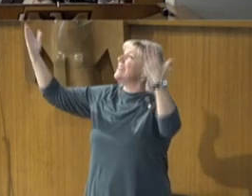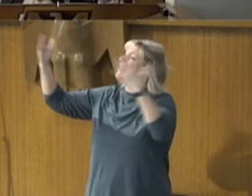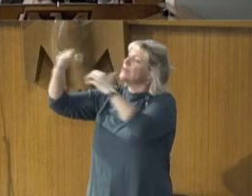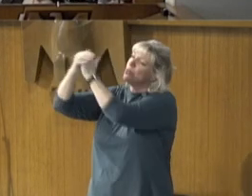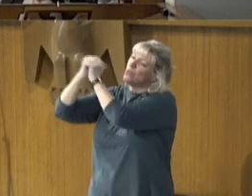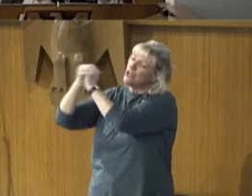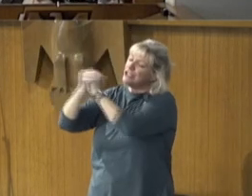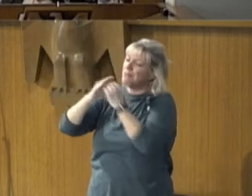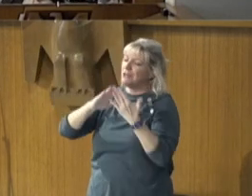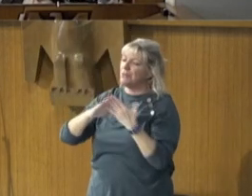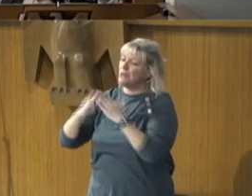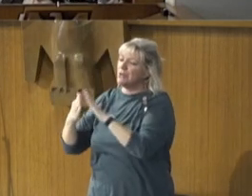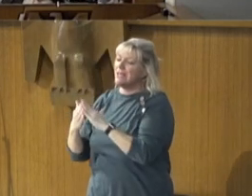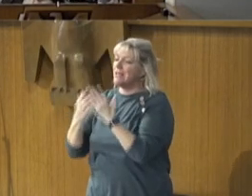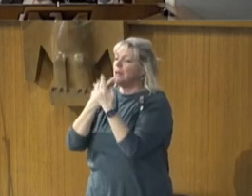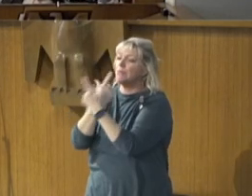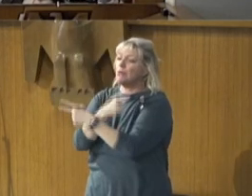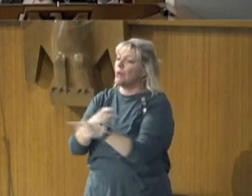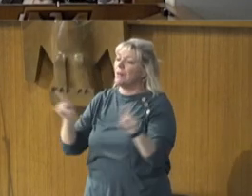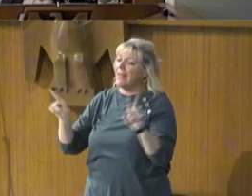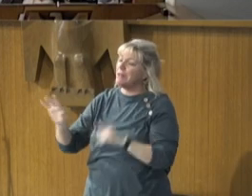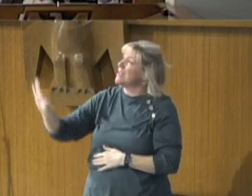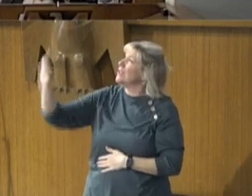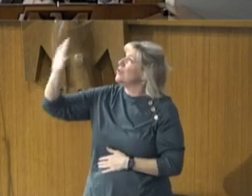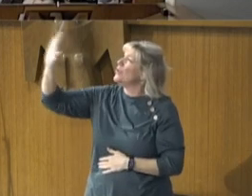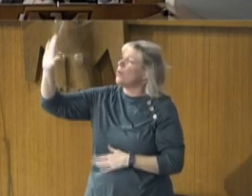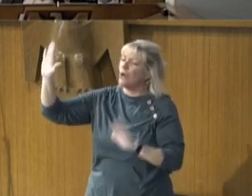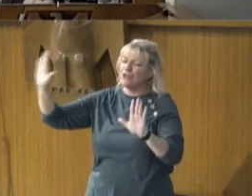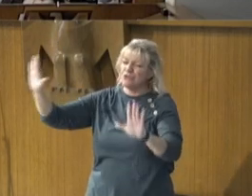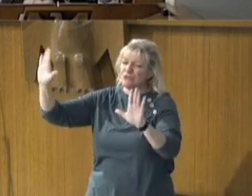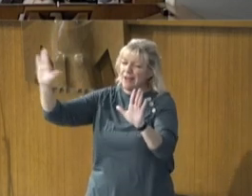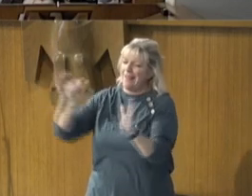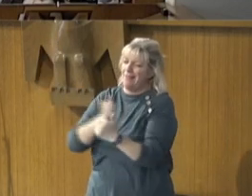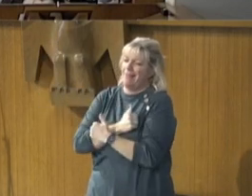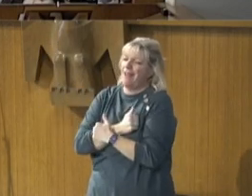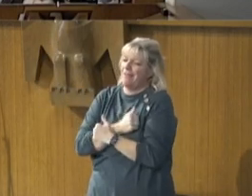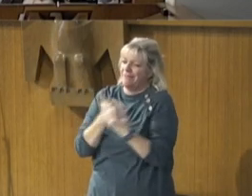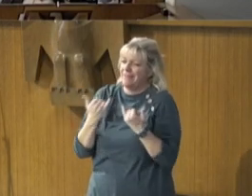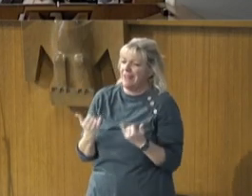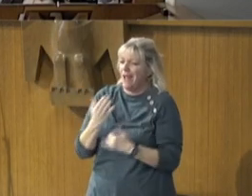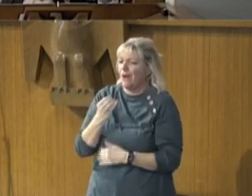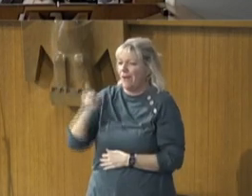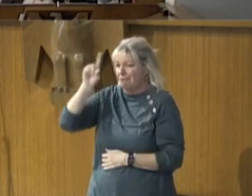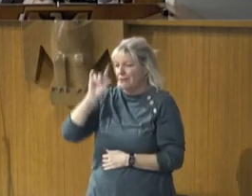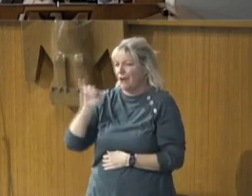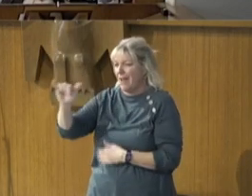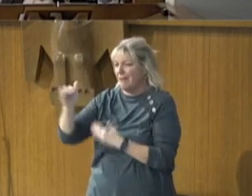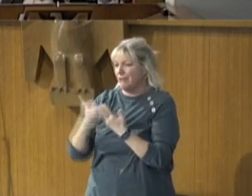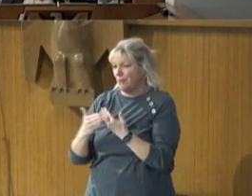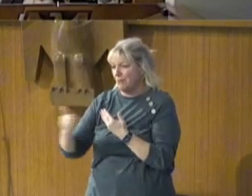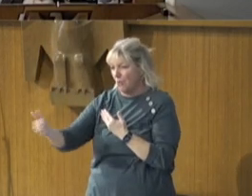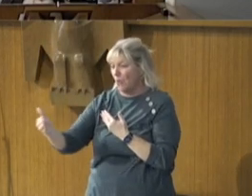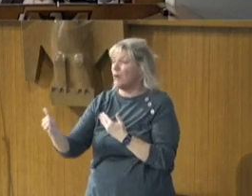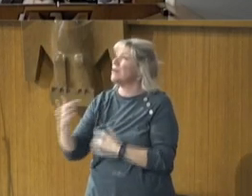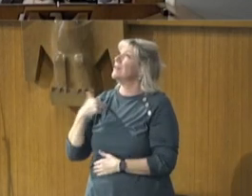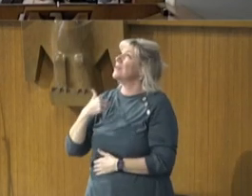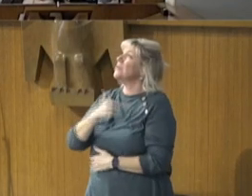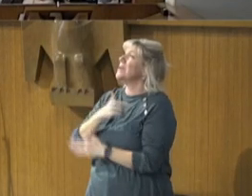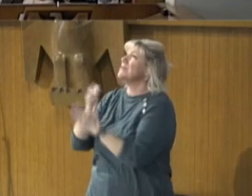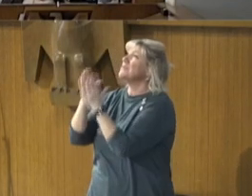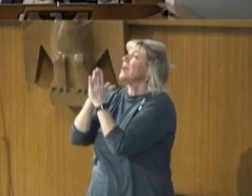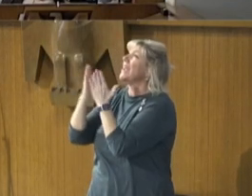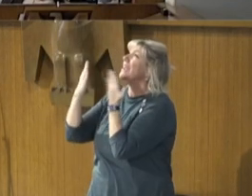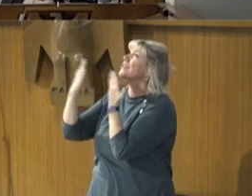community, proclaiming your great love now and forevermore. In gratitude we